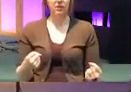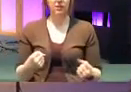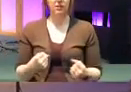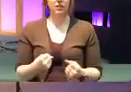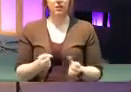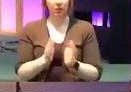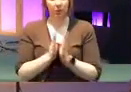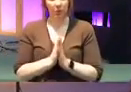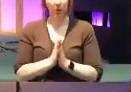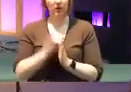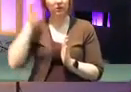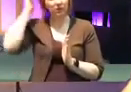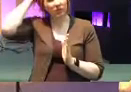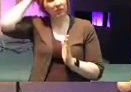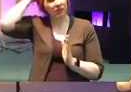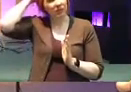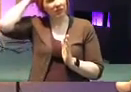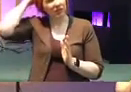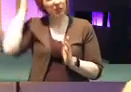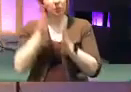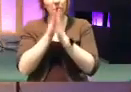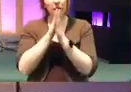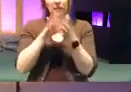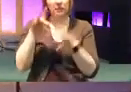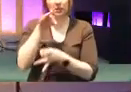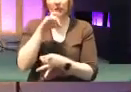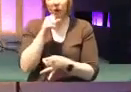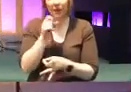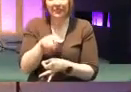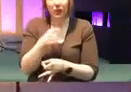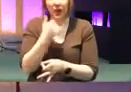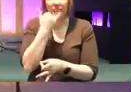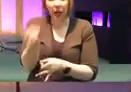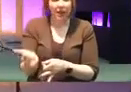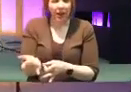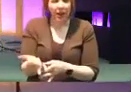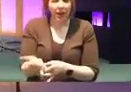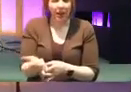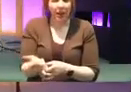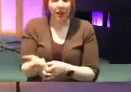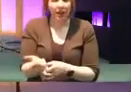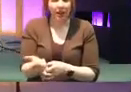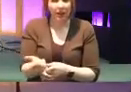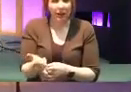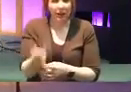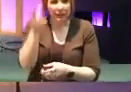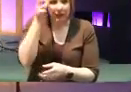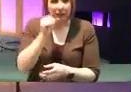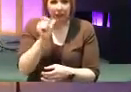of praying boldly. And some of you praying in the Spirit, again, you don't have to yell. You know what? The enemy's not, Satan's not deaf.